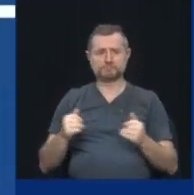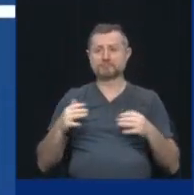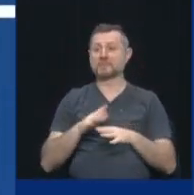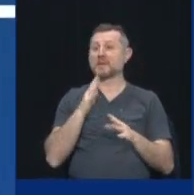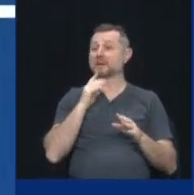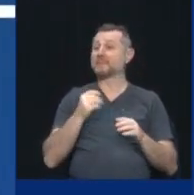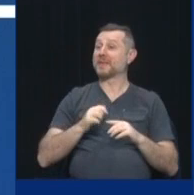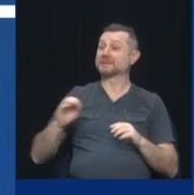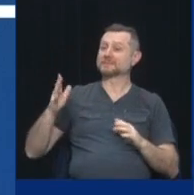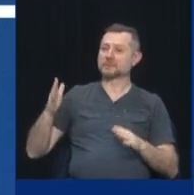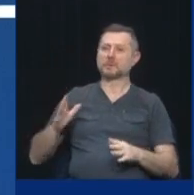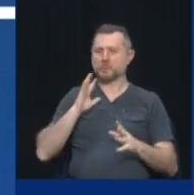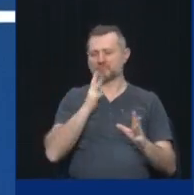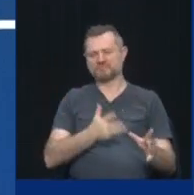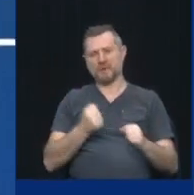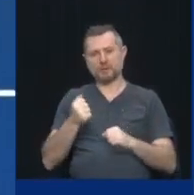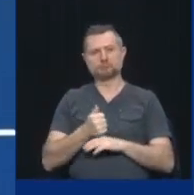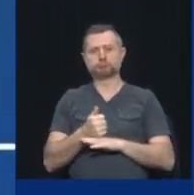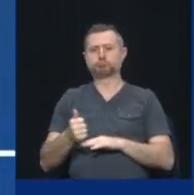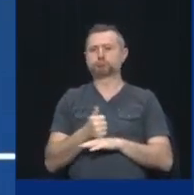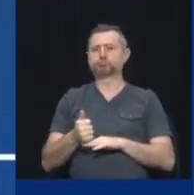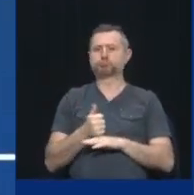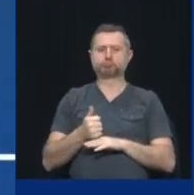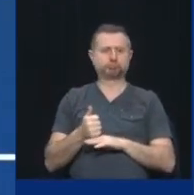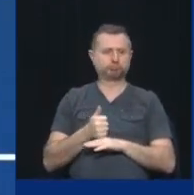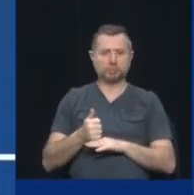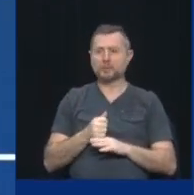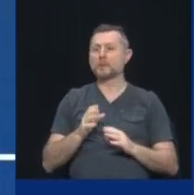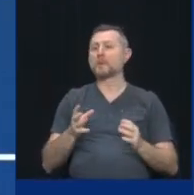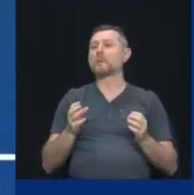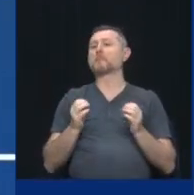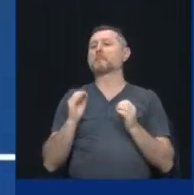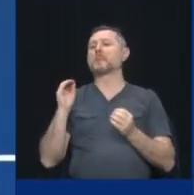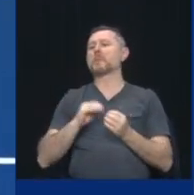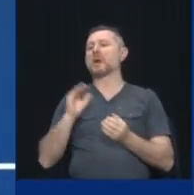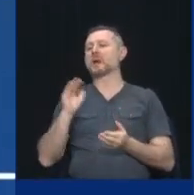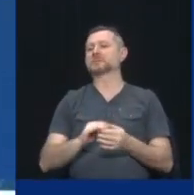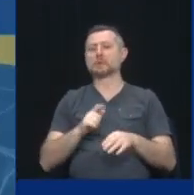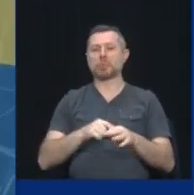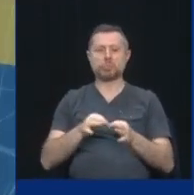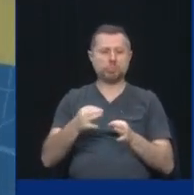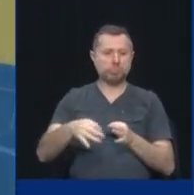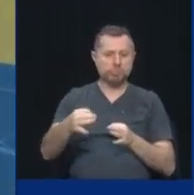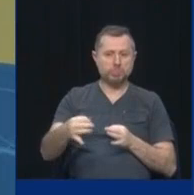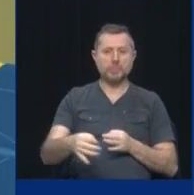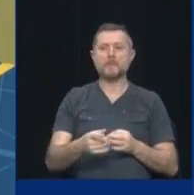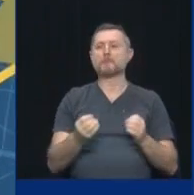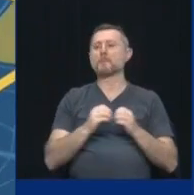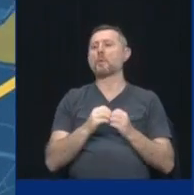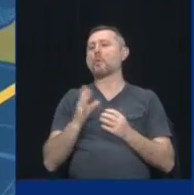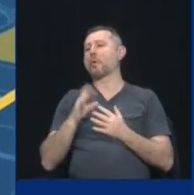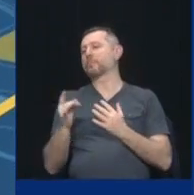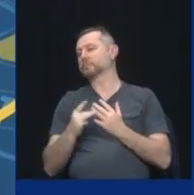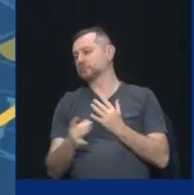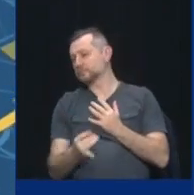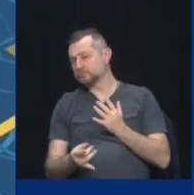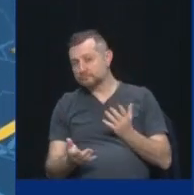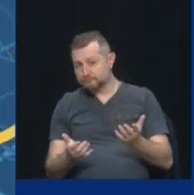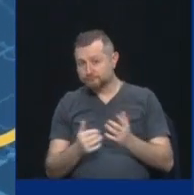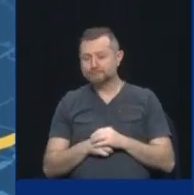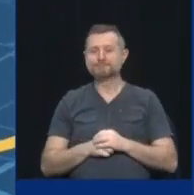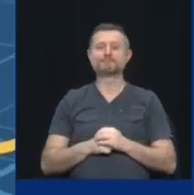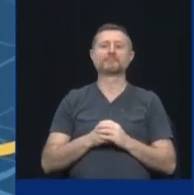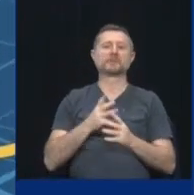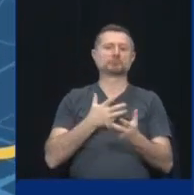faster commutes, fewer delays, greater reliability, and more options for passengers. Long Island Railroad riders will now